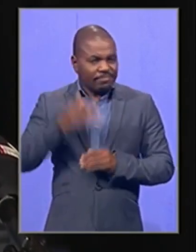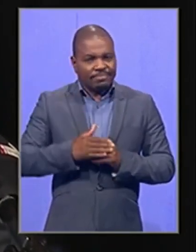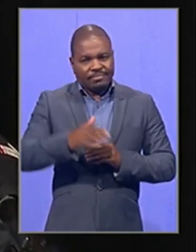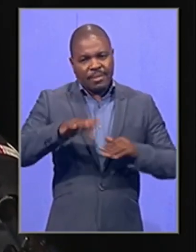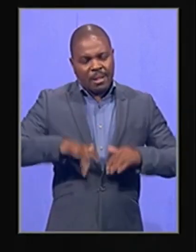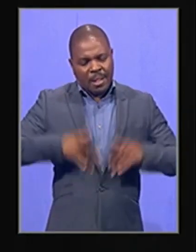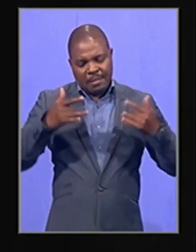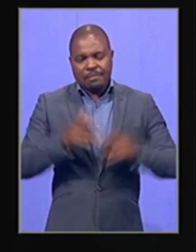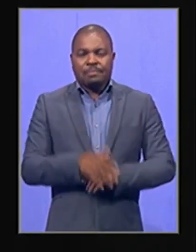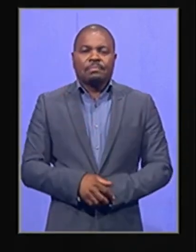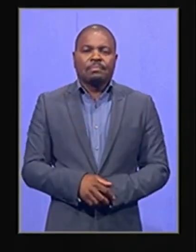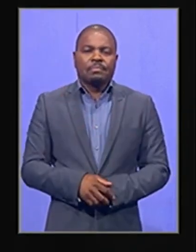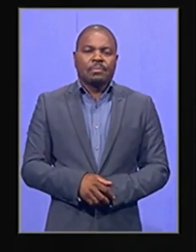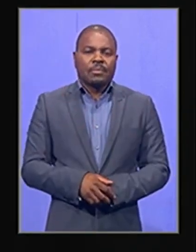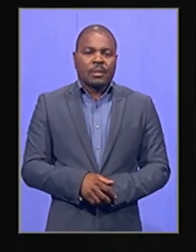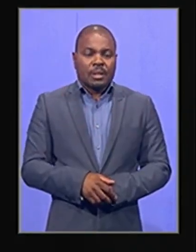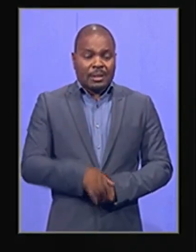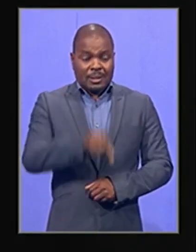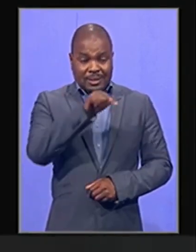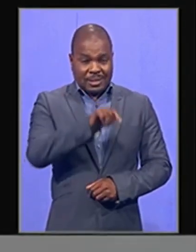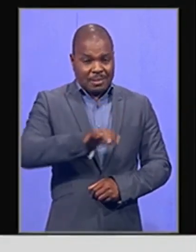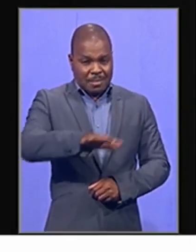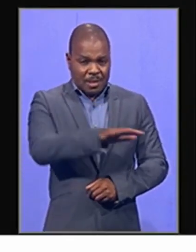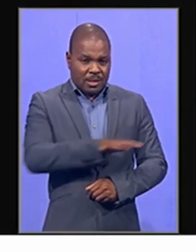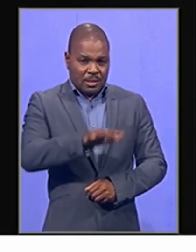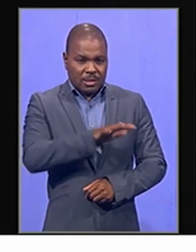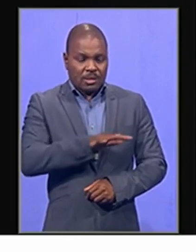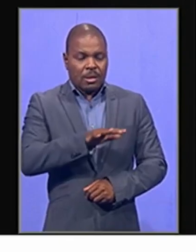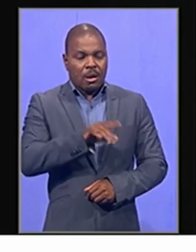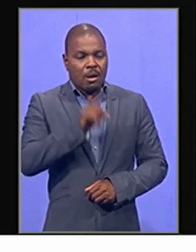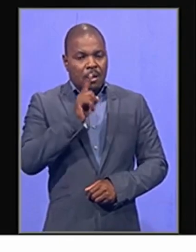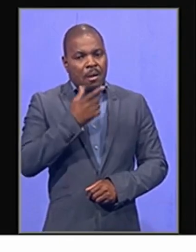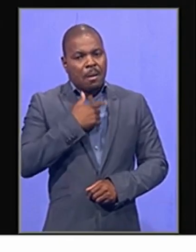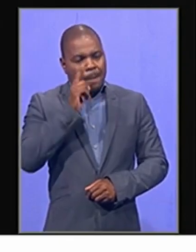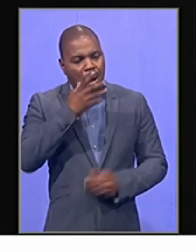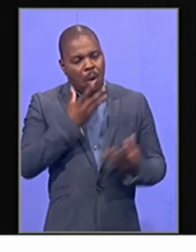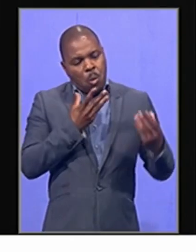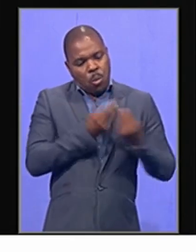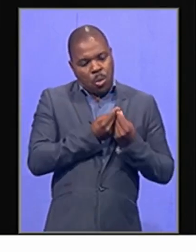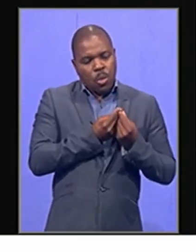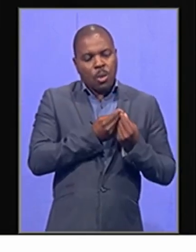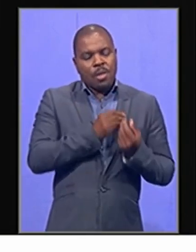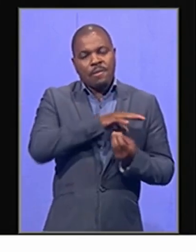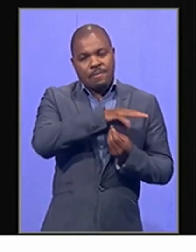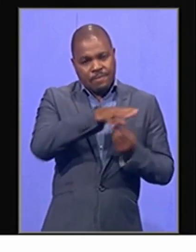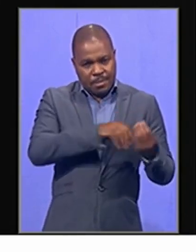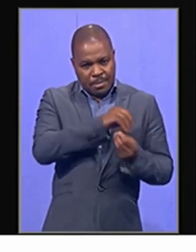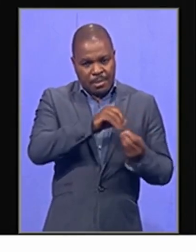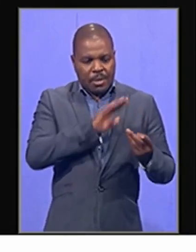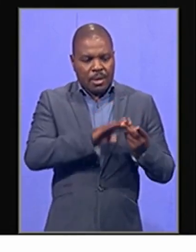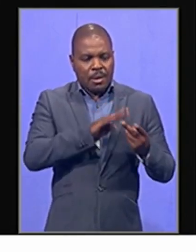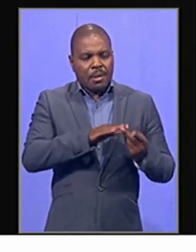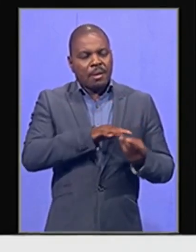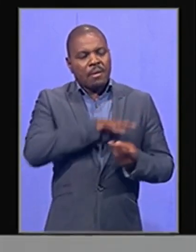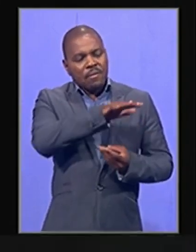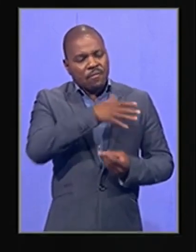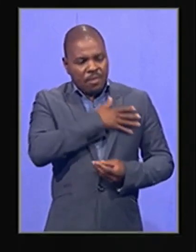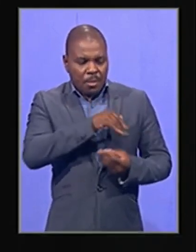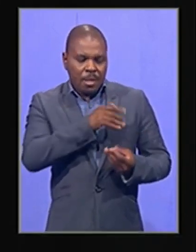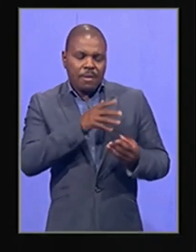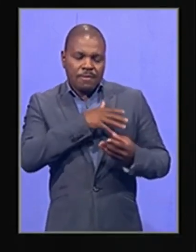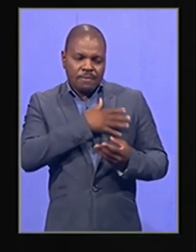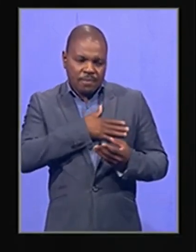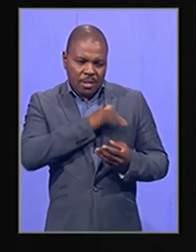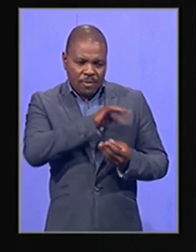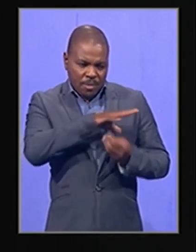our lives. This is a place for us to be with the families, to feel with the families,